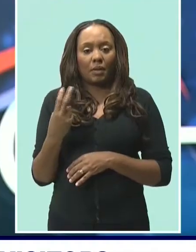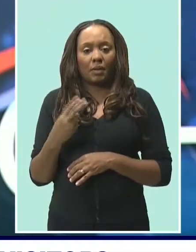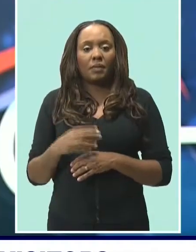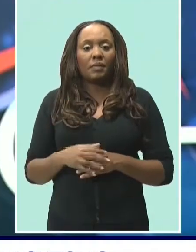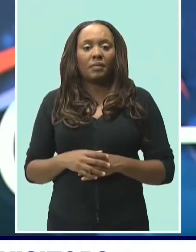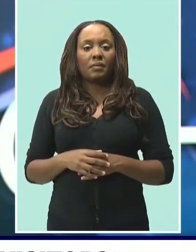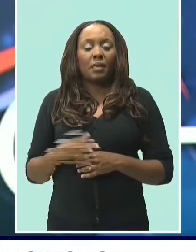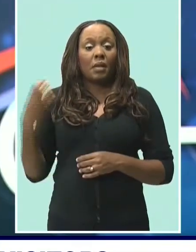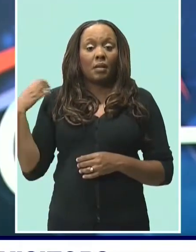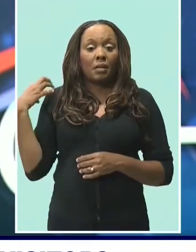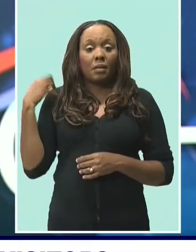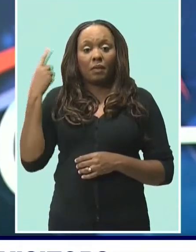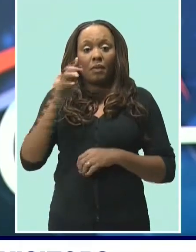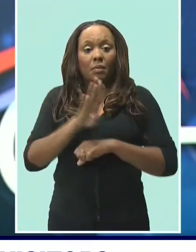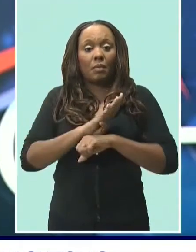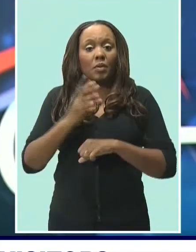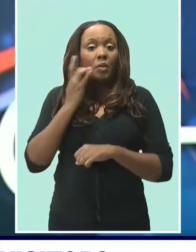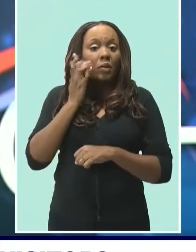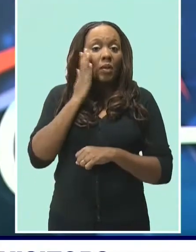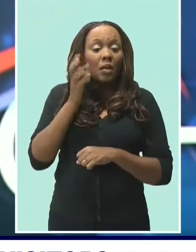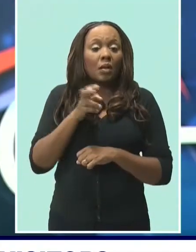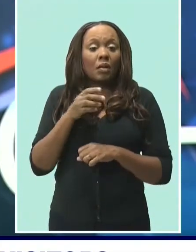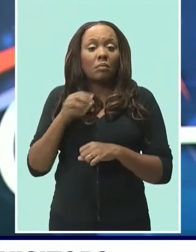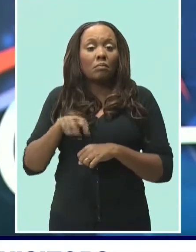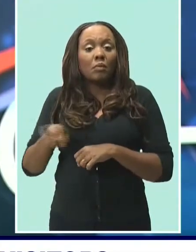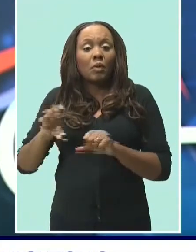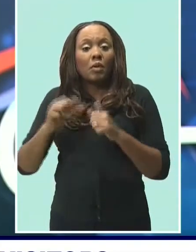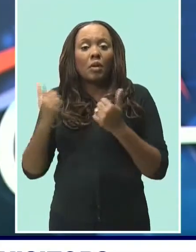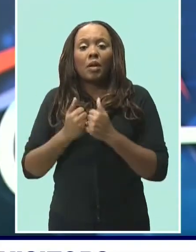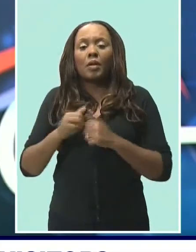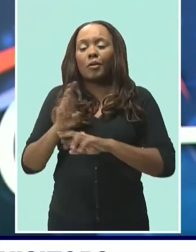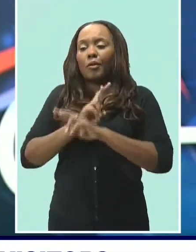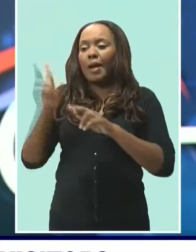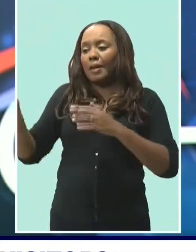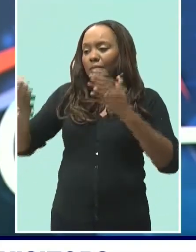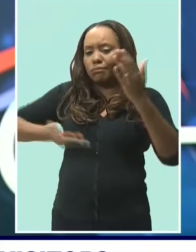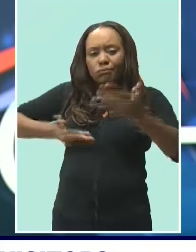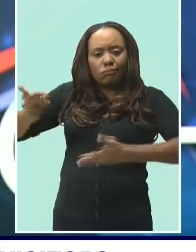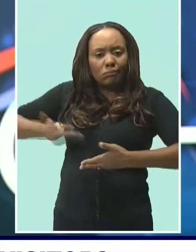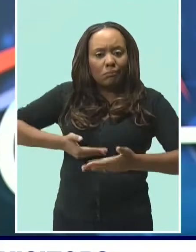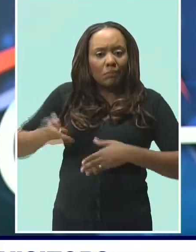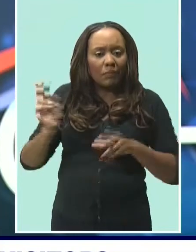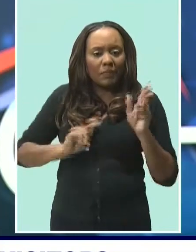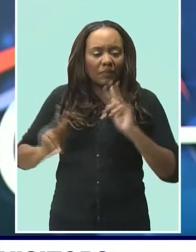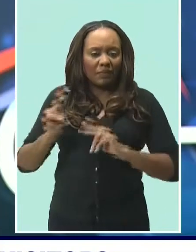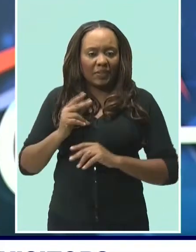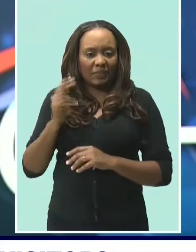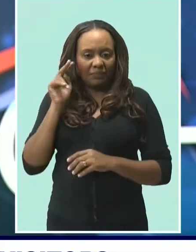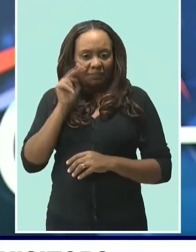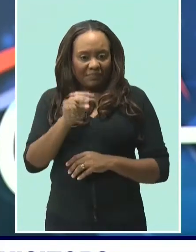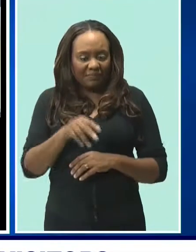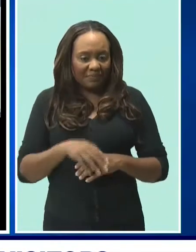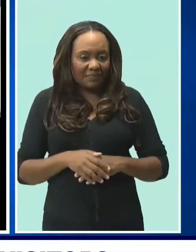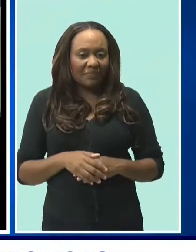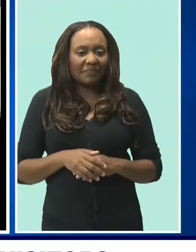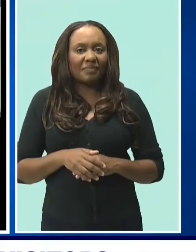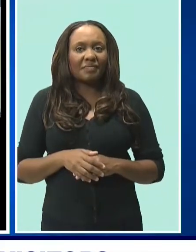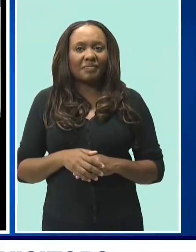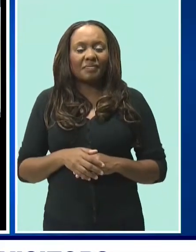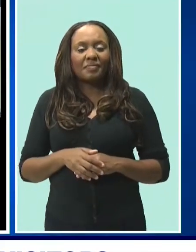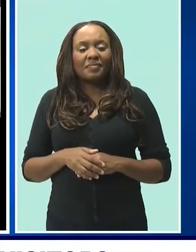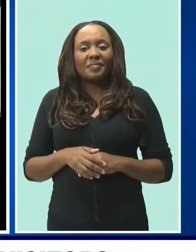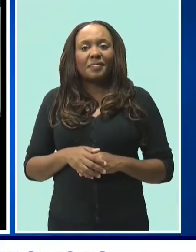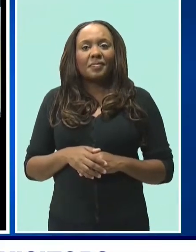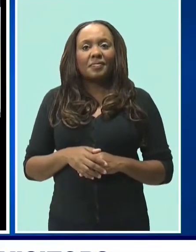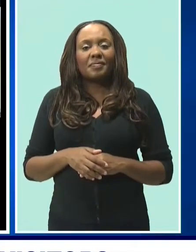says hotels are ready to greet visitors after just over 3 months. Lisa Lord reports. During